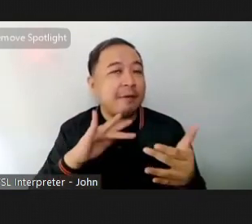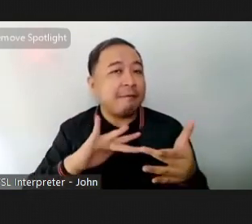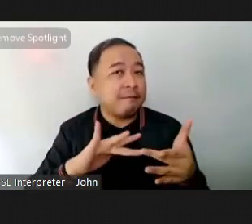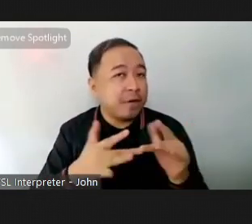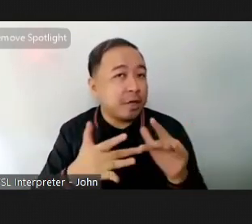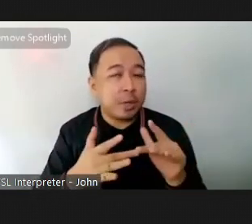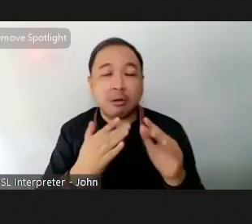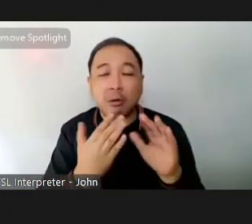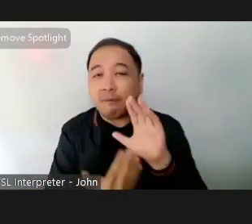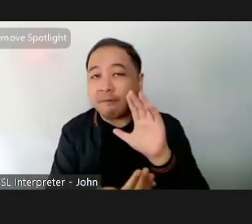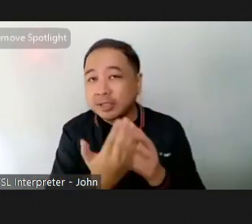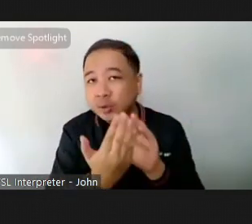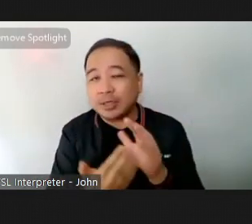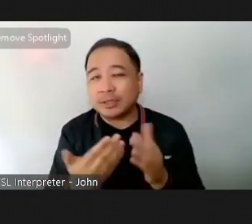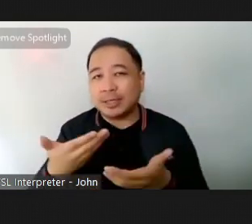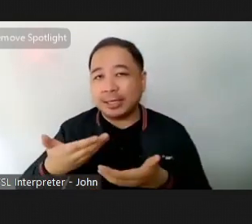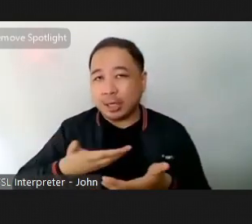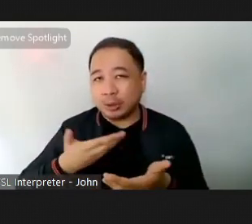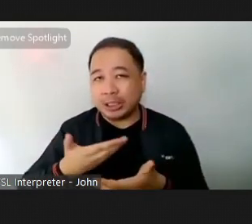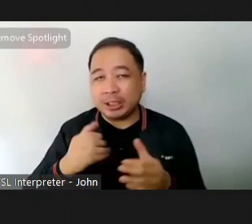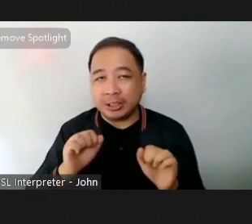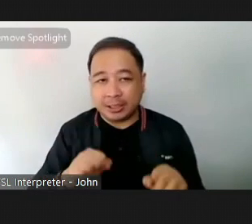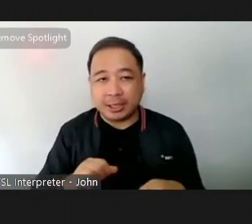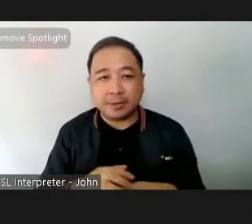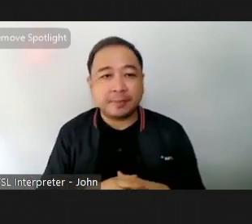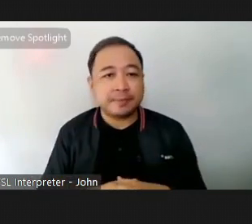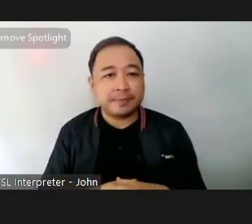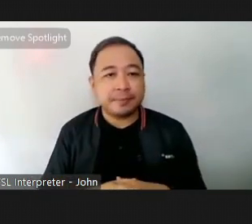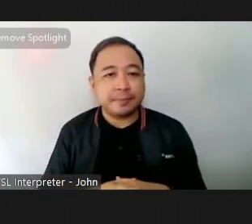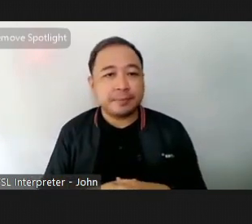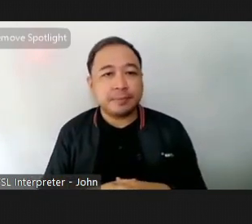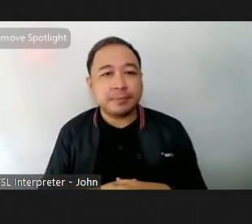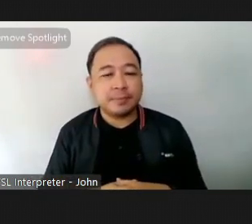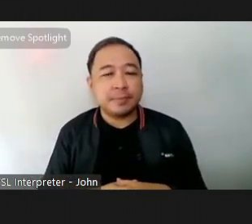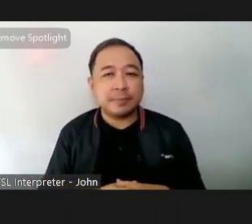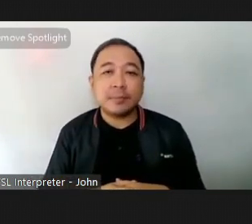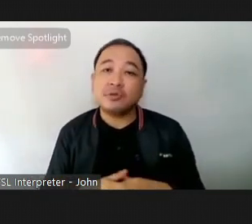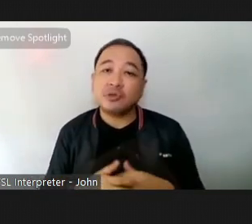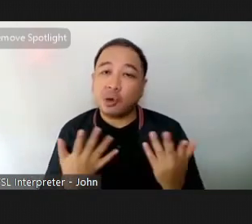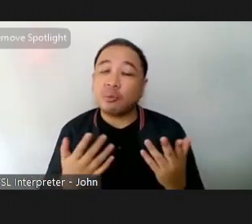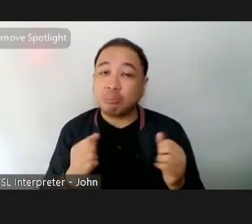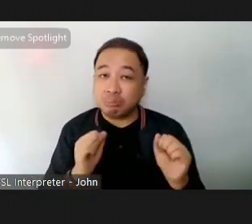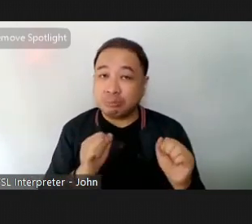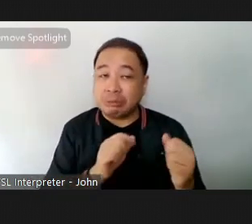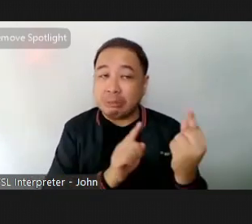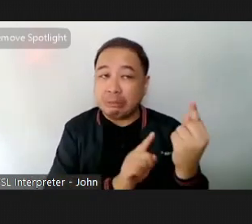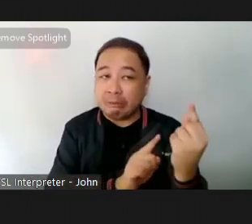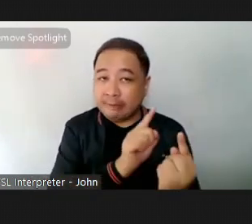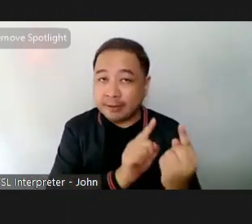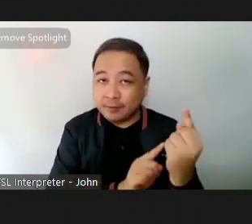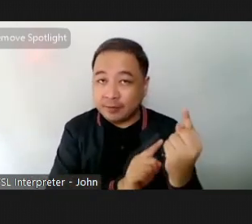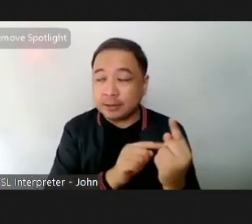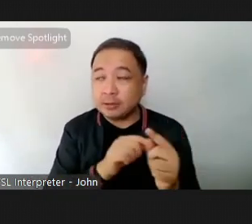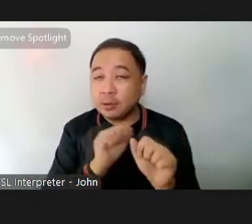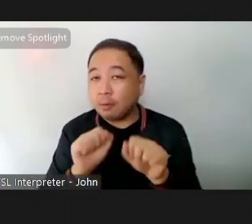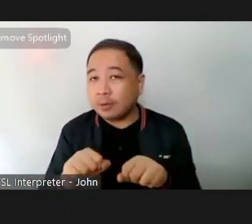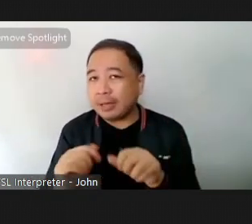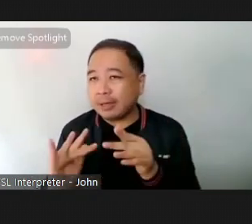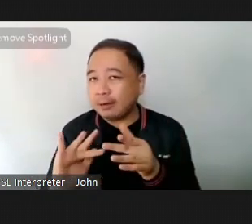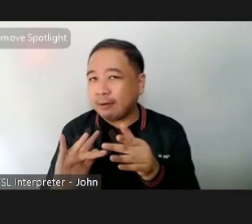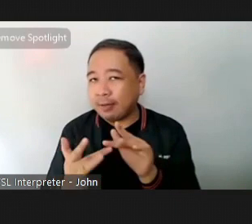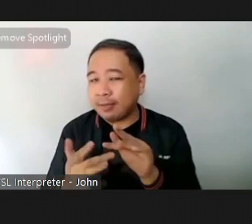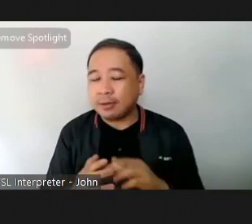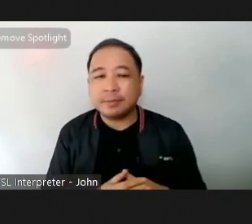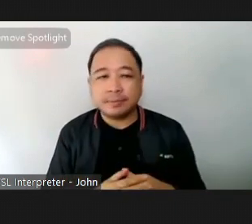face-to-face counseling session. So yung maganda, no, na maaari siyang face-to-face, either face-to-face or maaari din siyang online. So pagdating naman